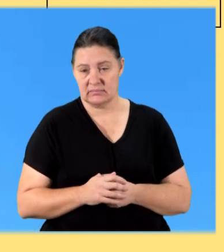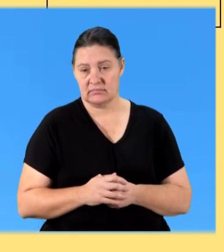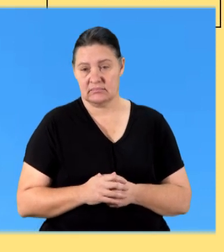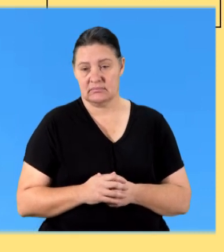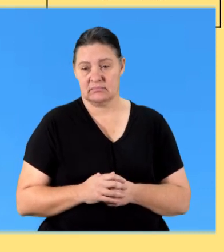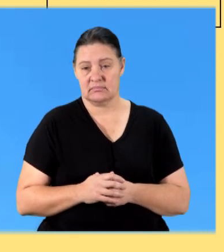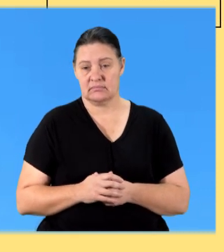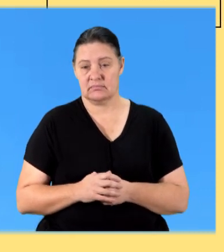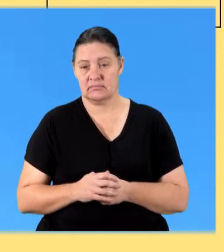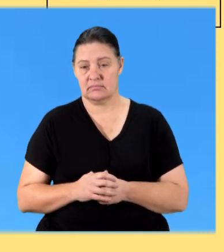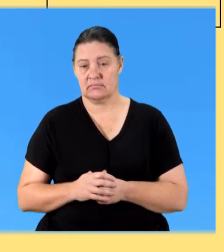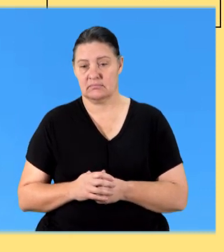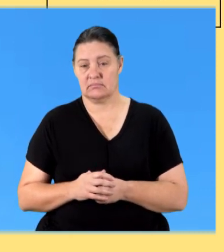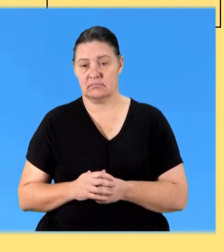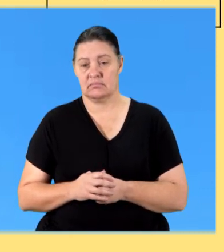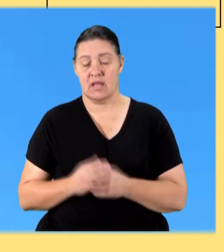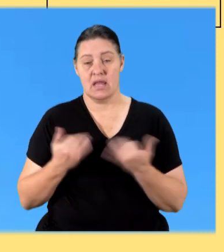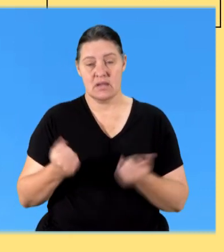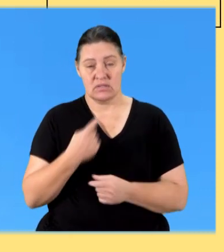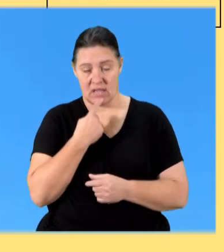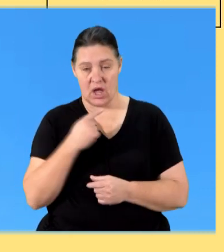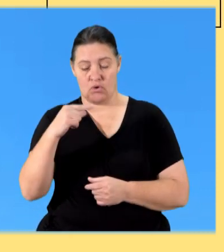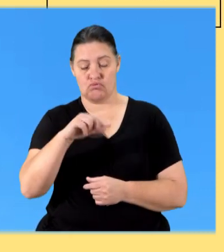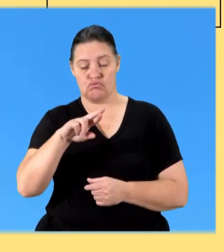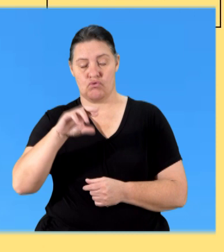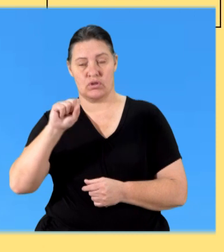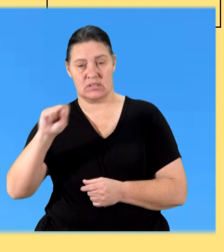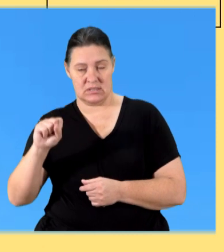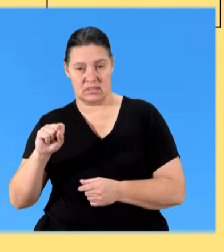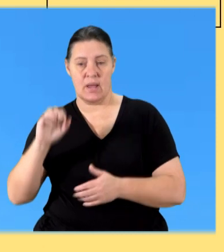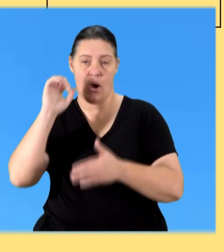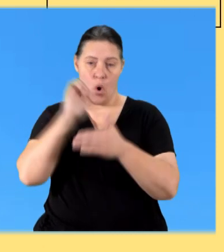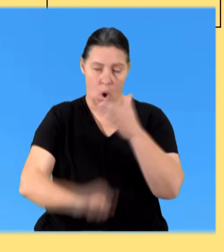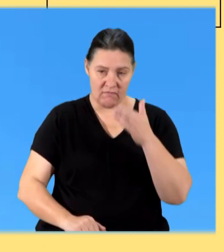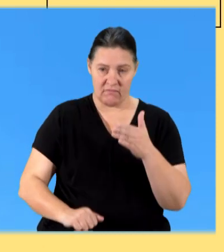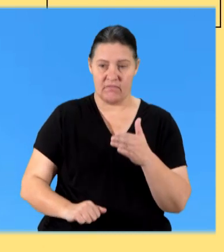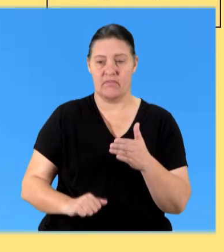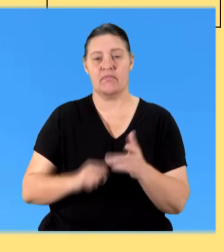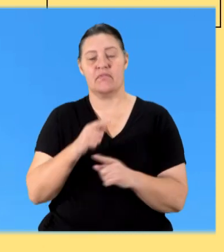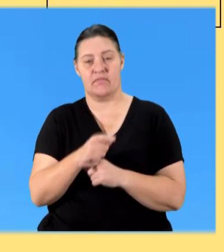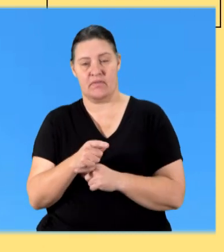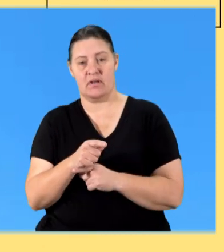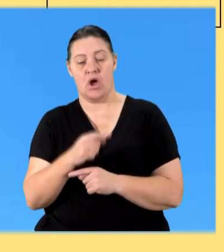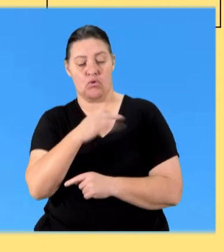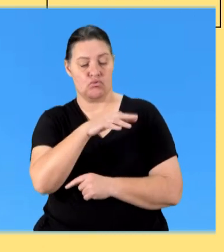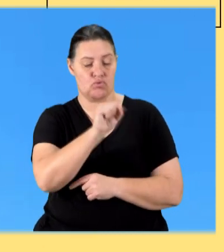1,433 and 60 cents. We will now say gross minus deductions. The gross